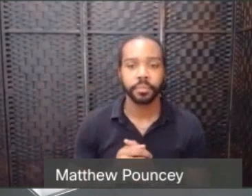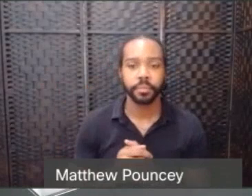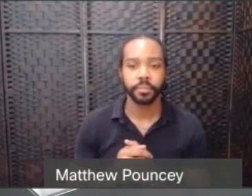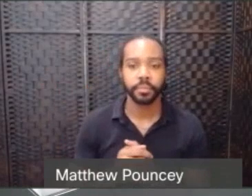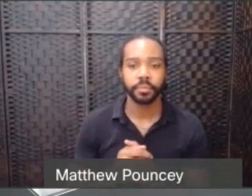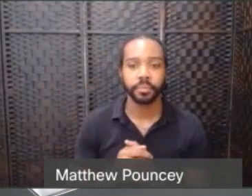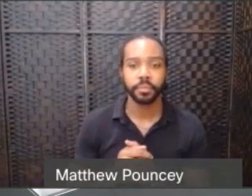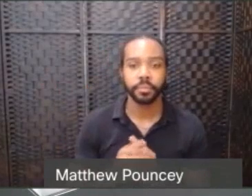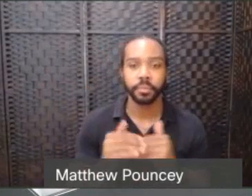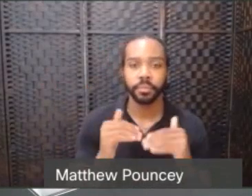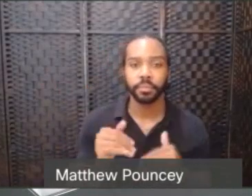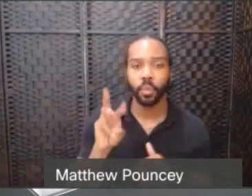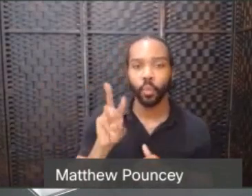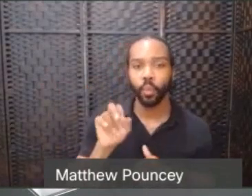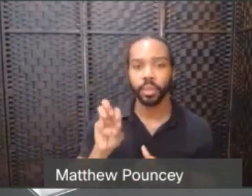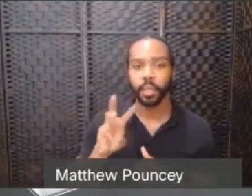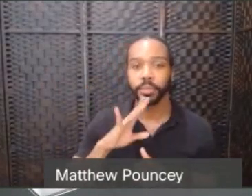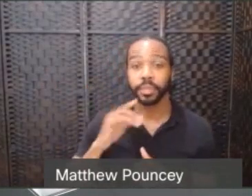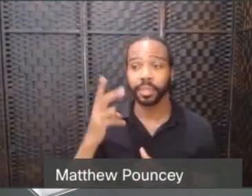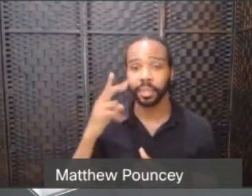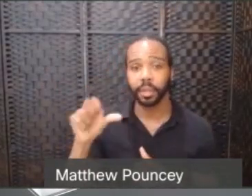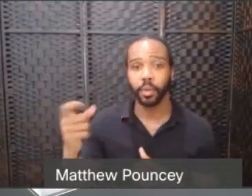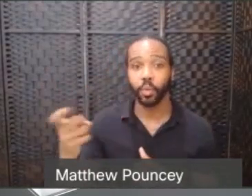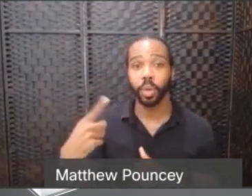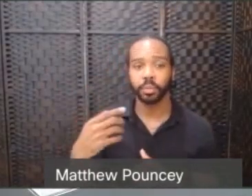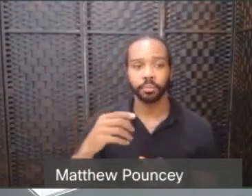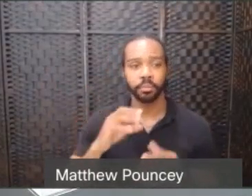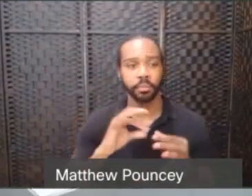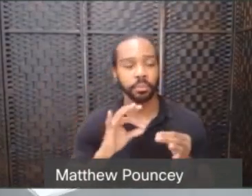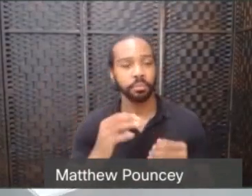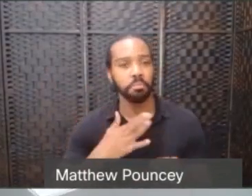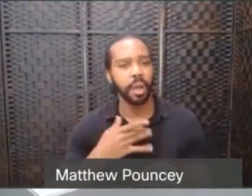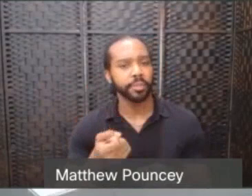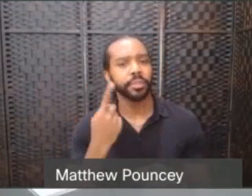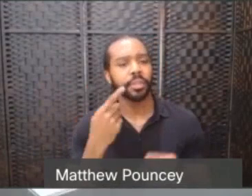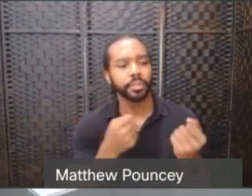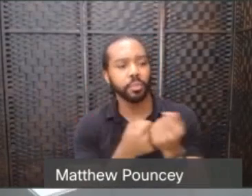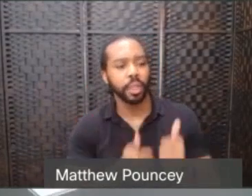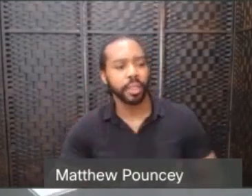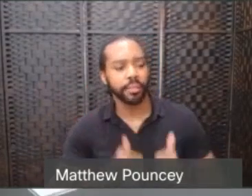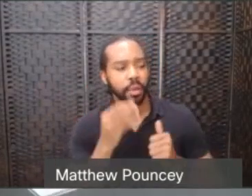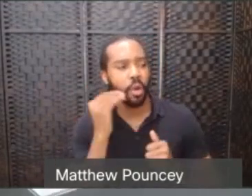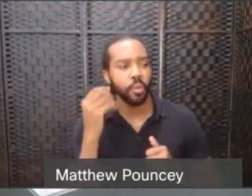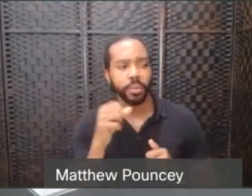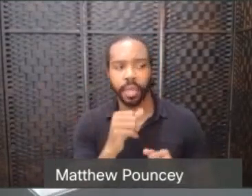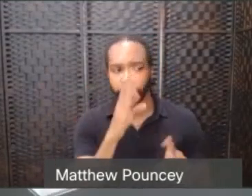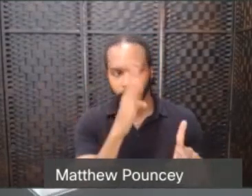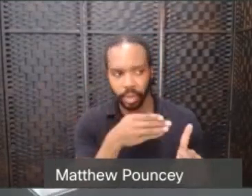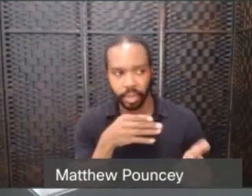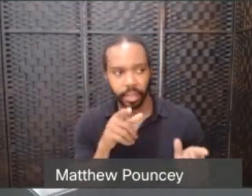We have another question. It is my understanding that supported living homes are not directly licensed by DC